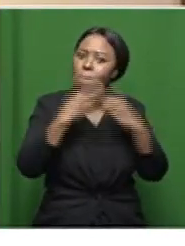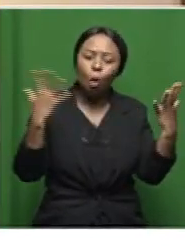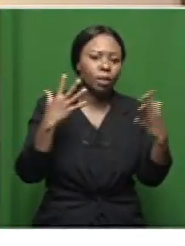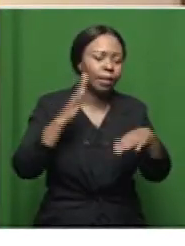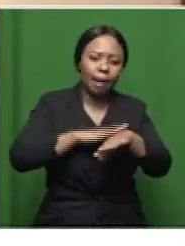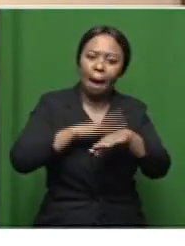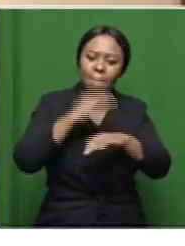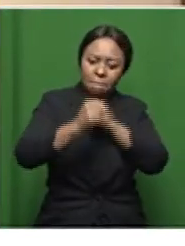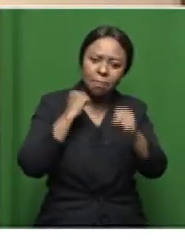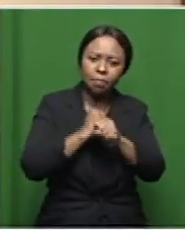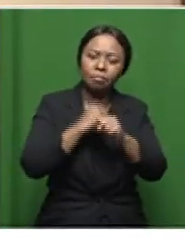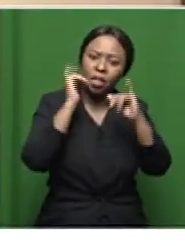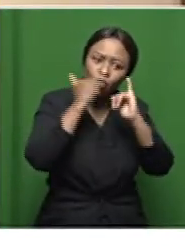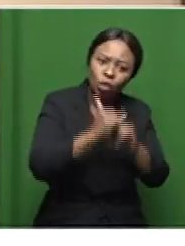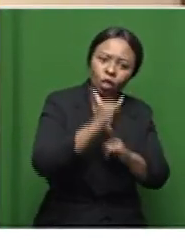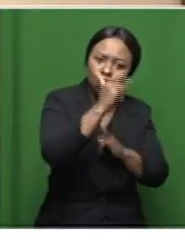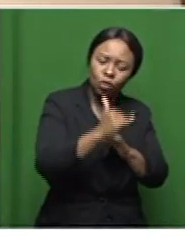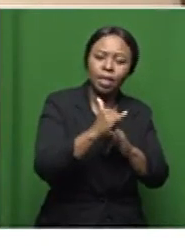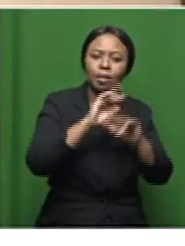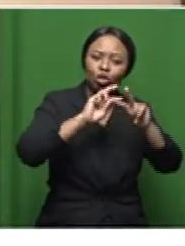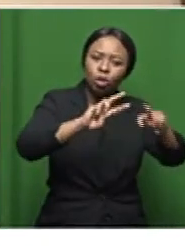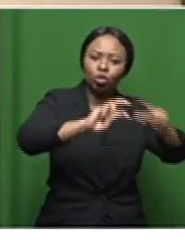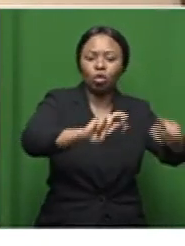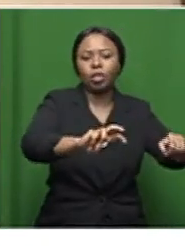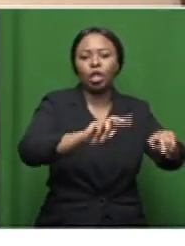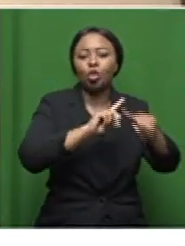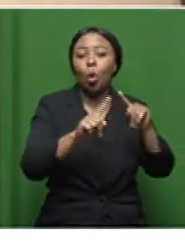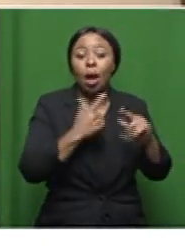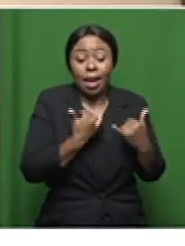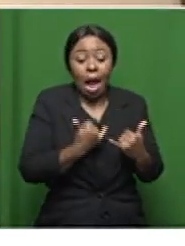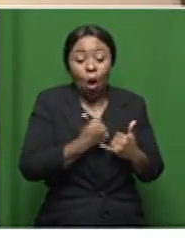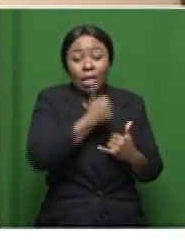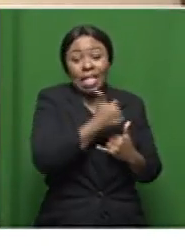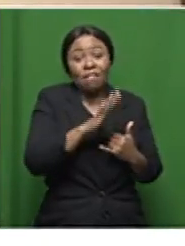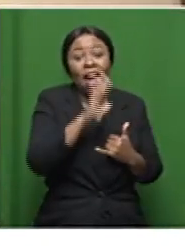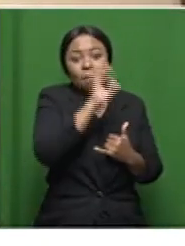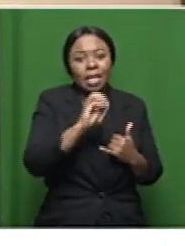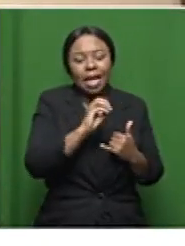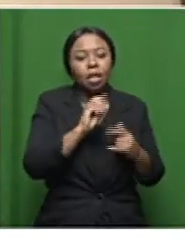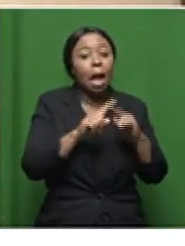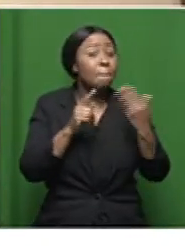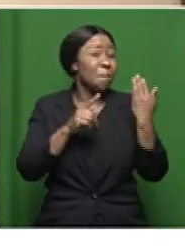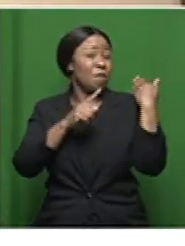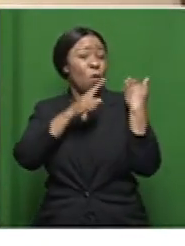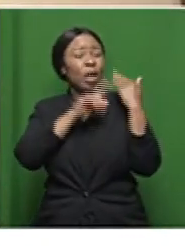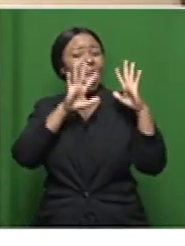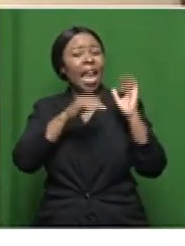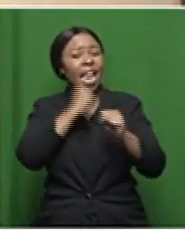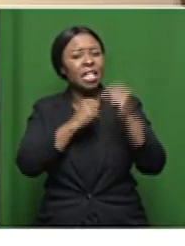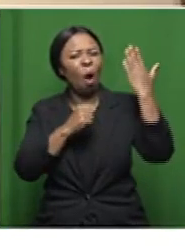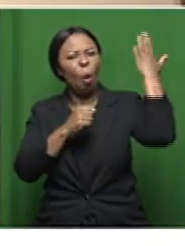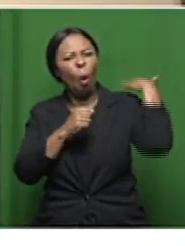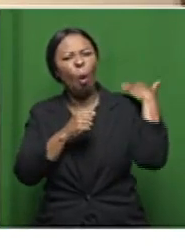So we need to actually improve onto that. But 65%, if you compare to where we are 10 years ago, where we were roughly at